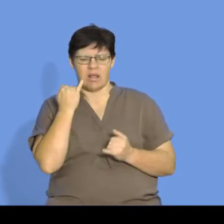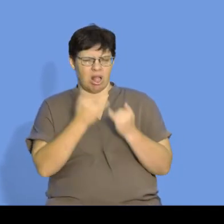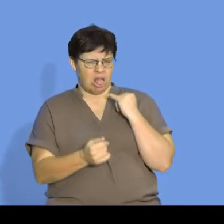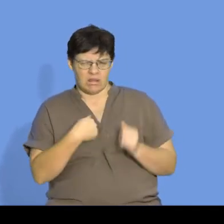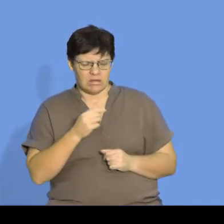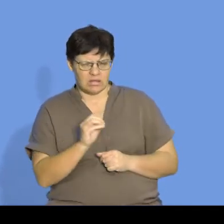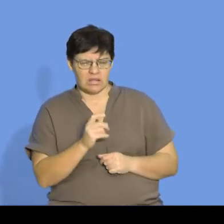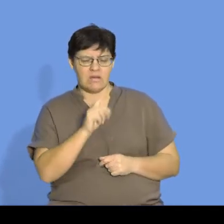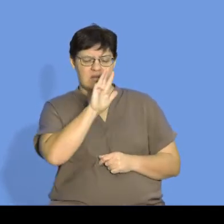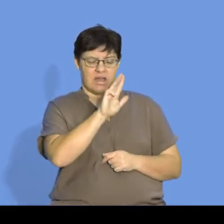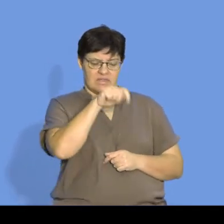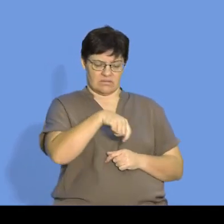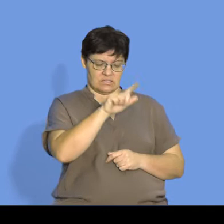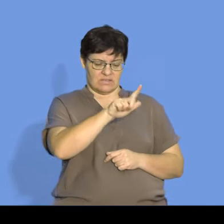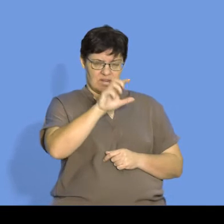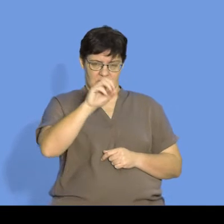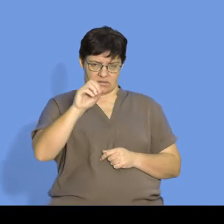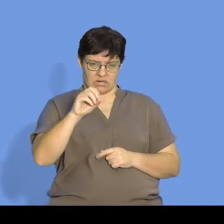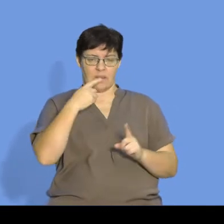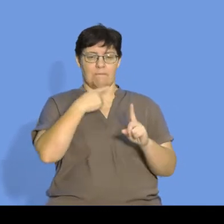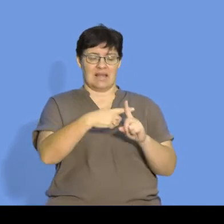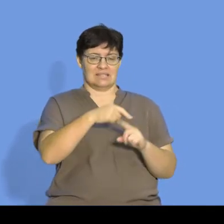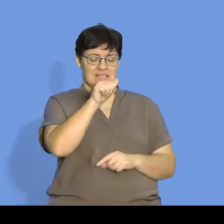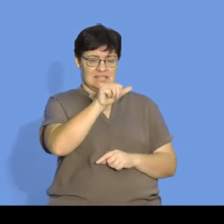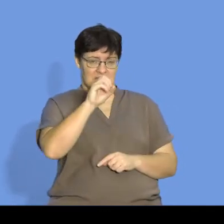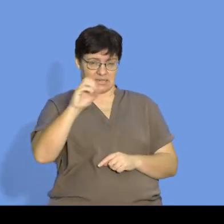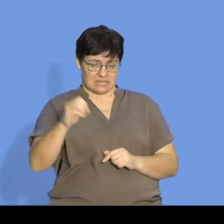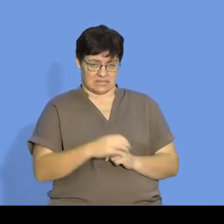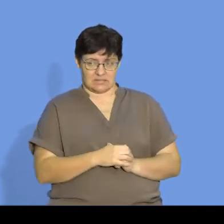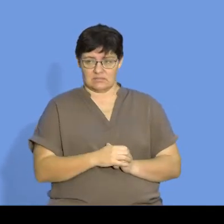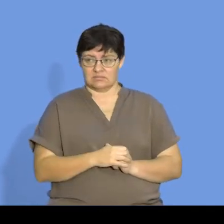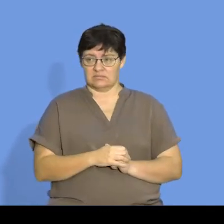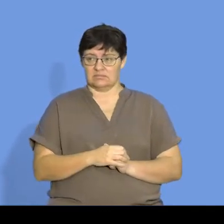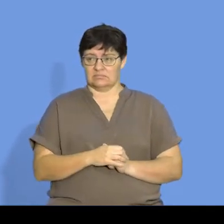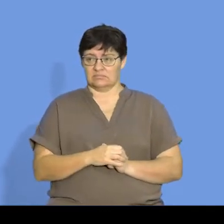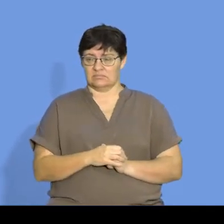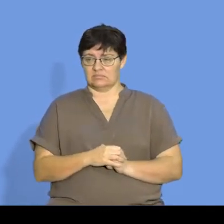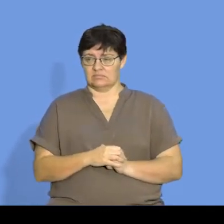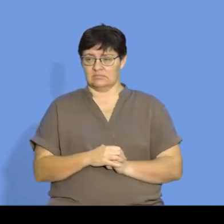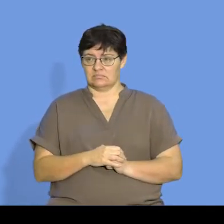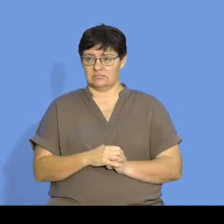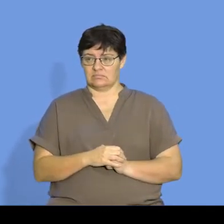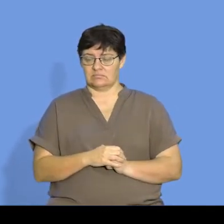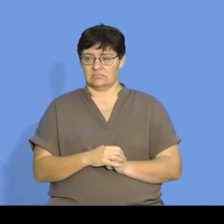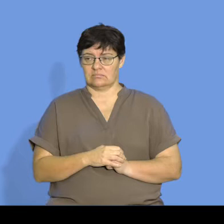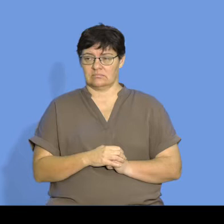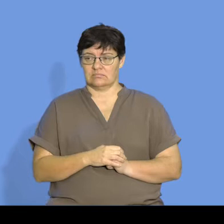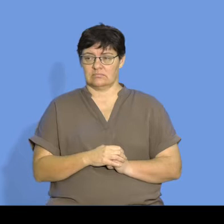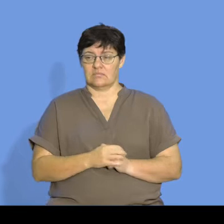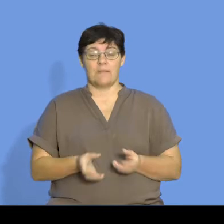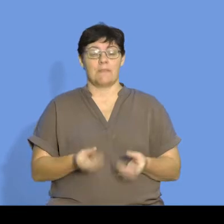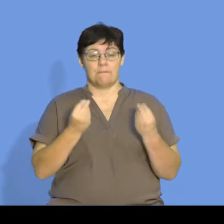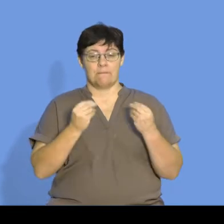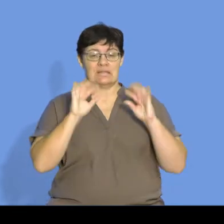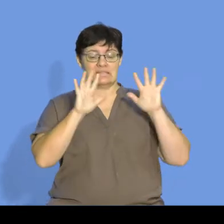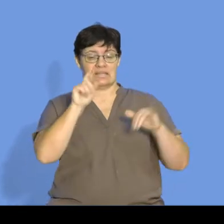check our calculation again, maybe we left out something. It's the 9,700 plus the 600, 9,700 plus